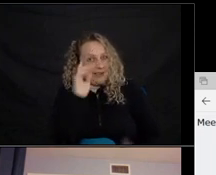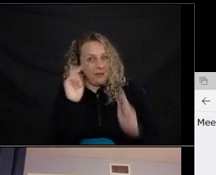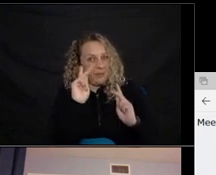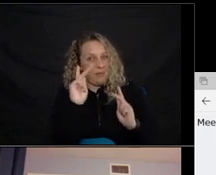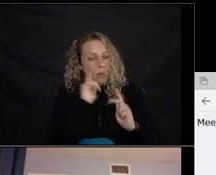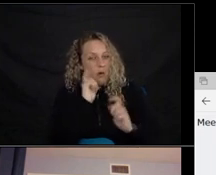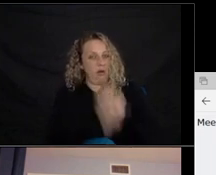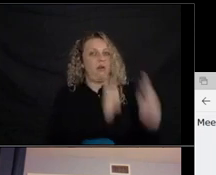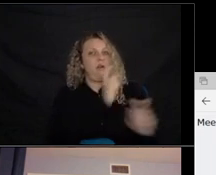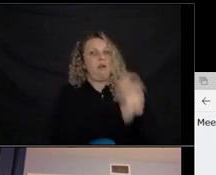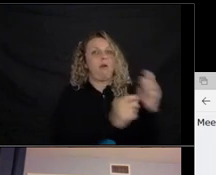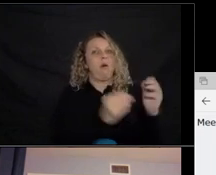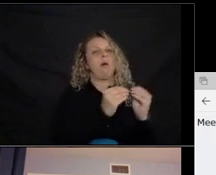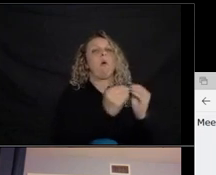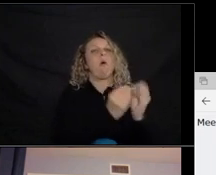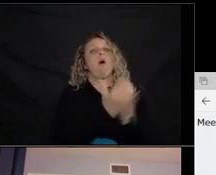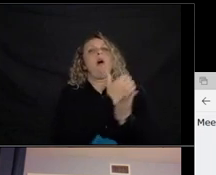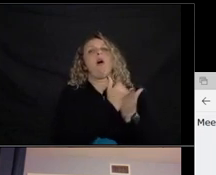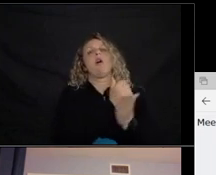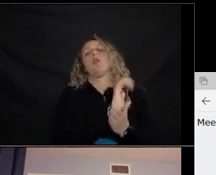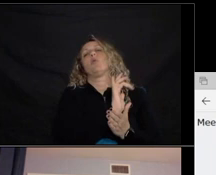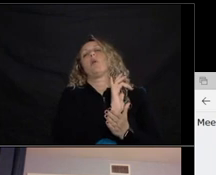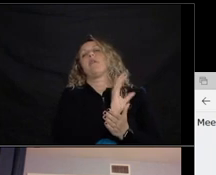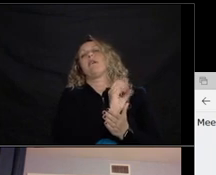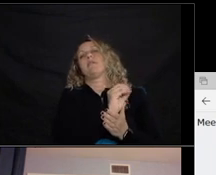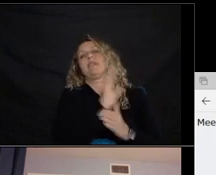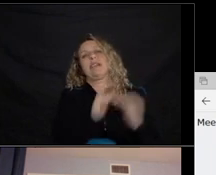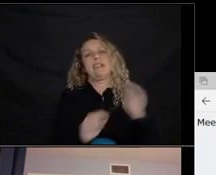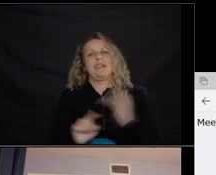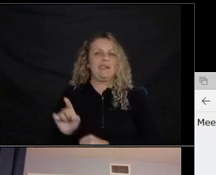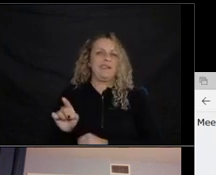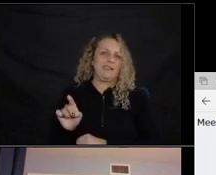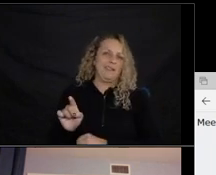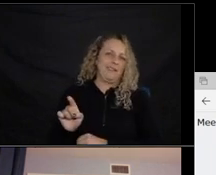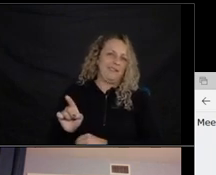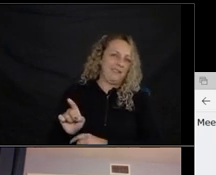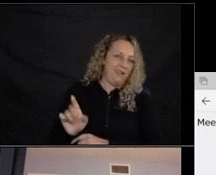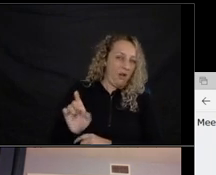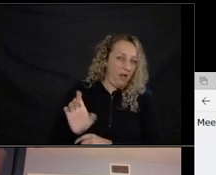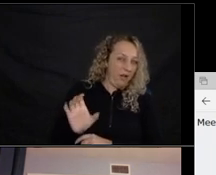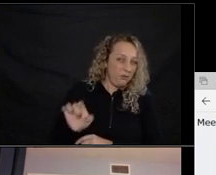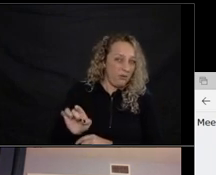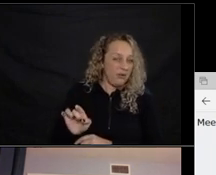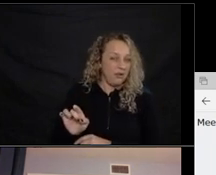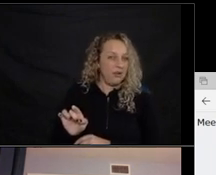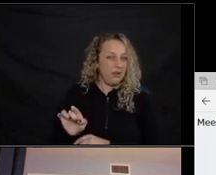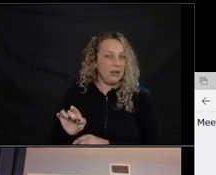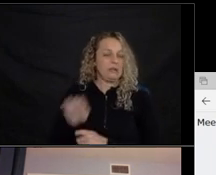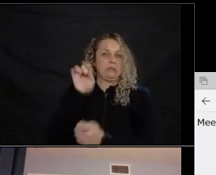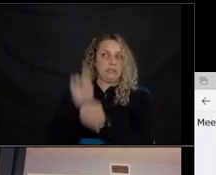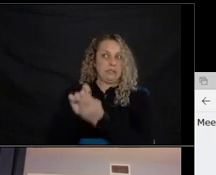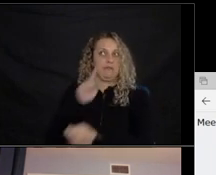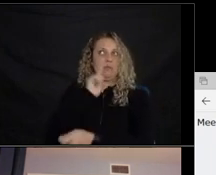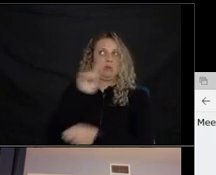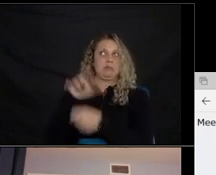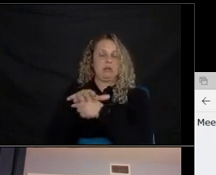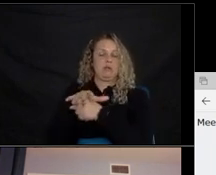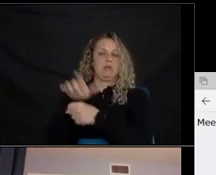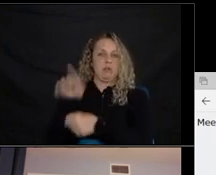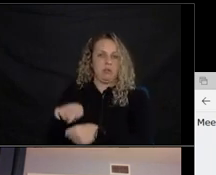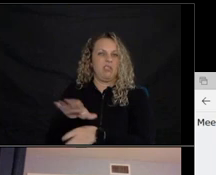funds of $50 or $25 than we would $100 designated to a certain